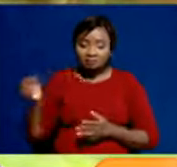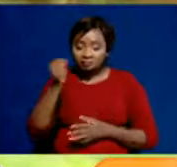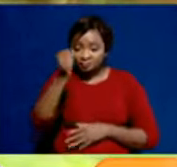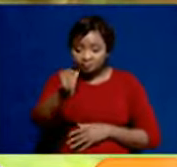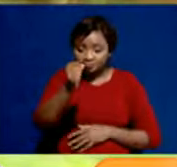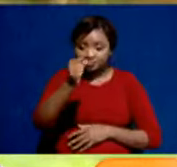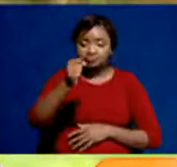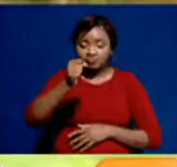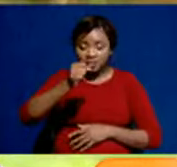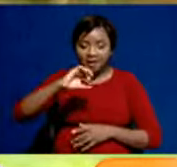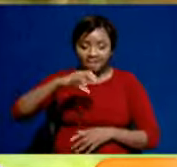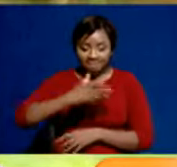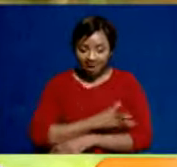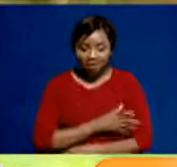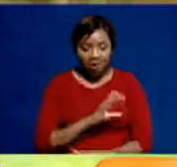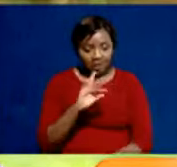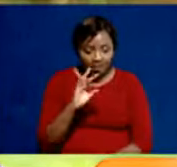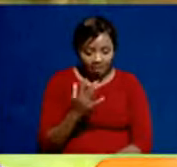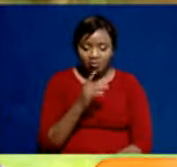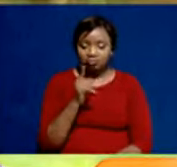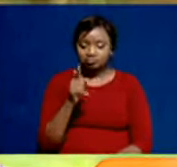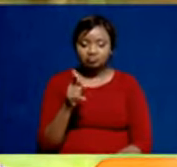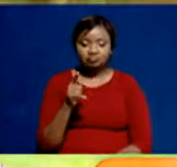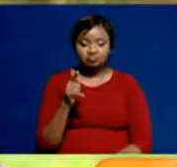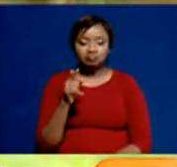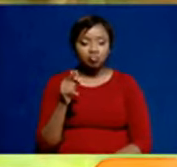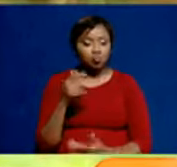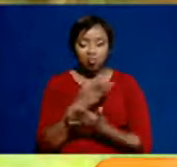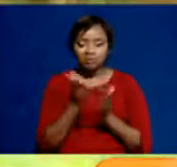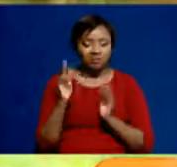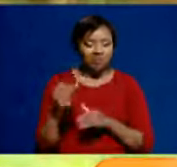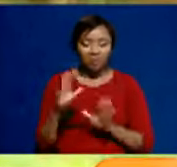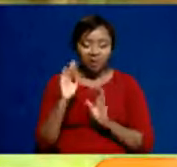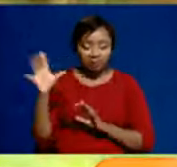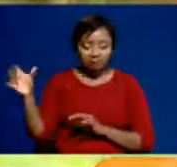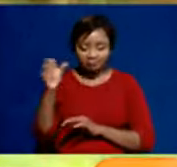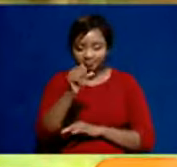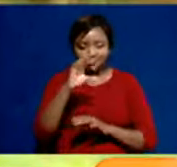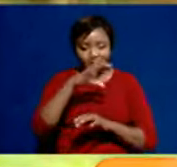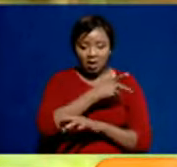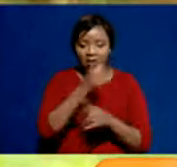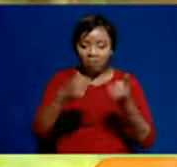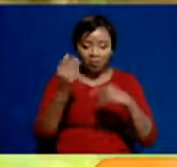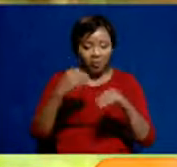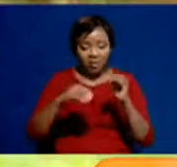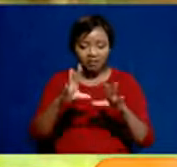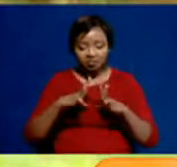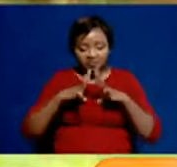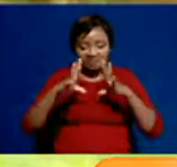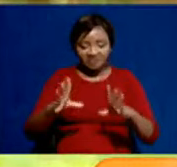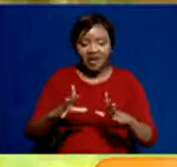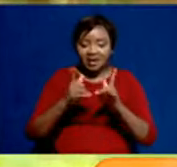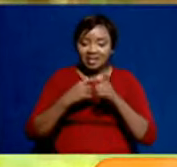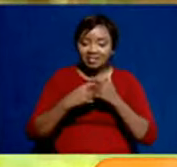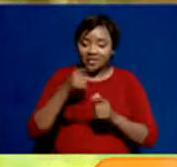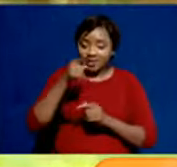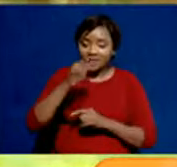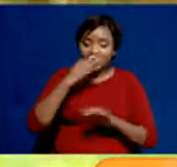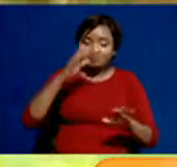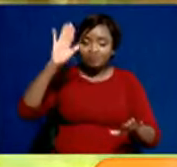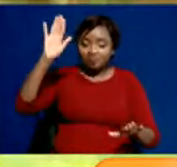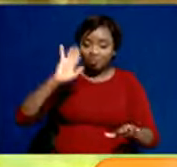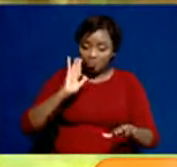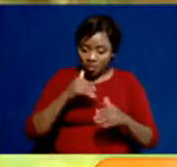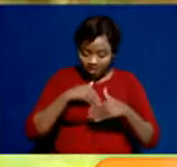to defend the constitution, isn't it? When you show contempt for the constitution,